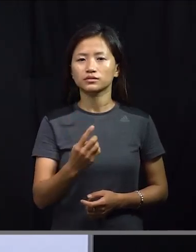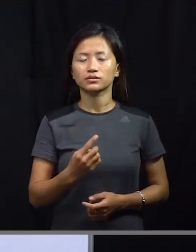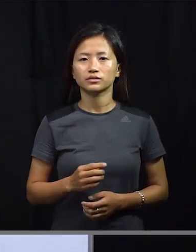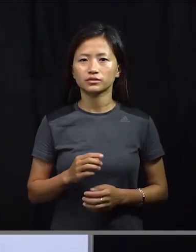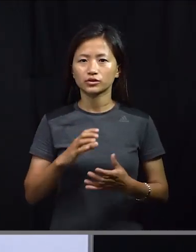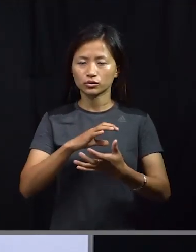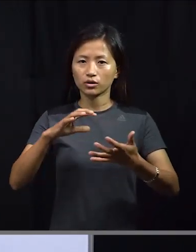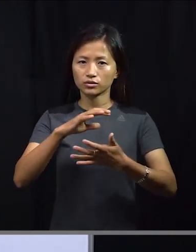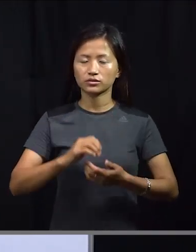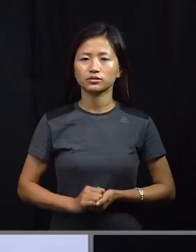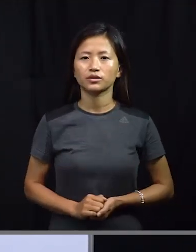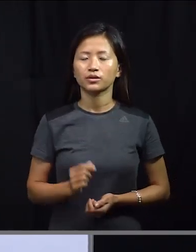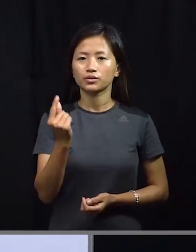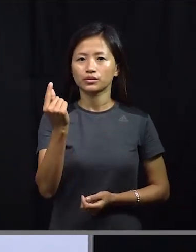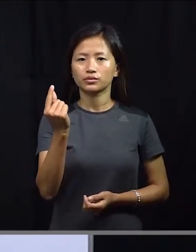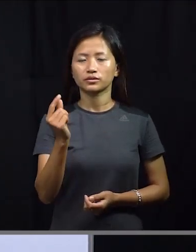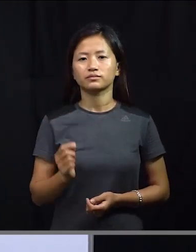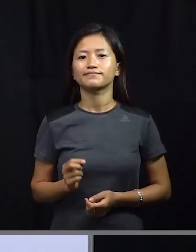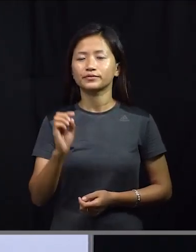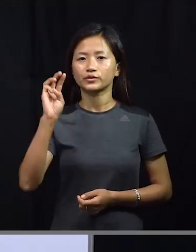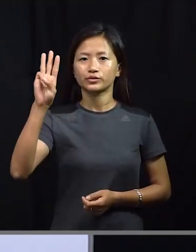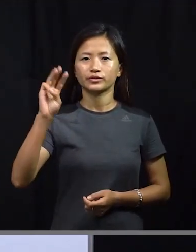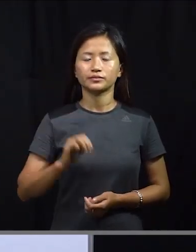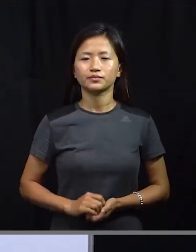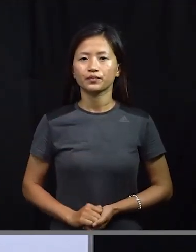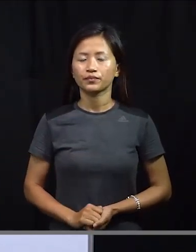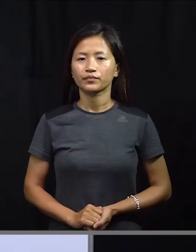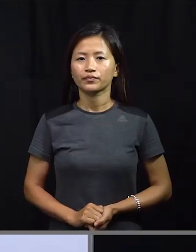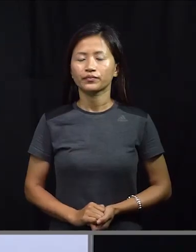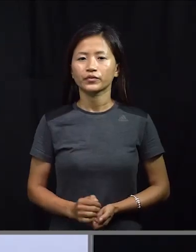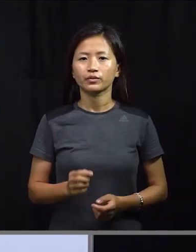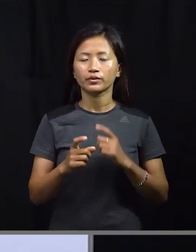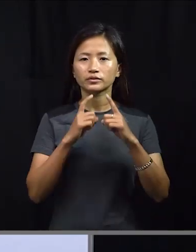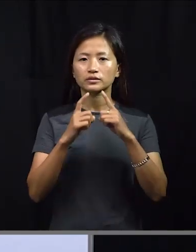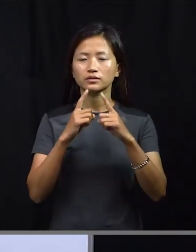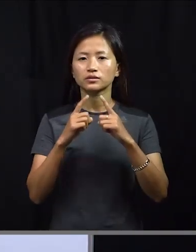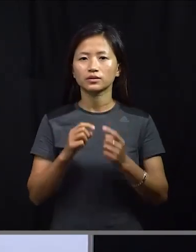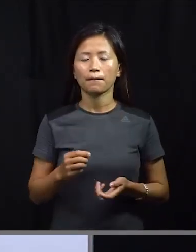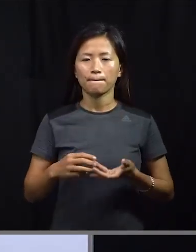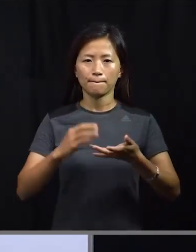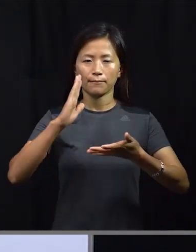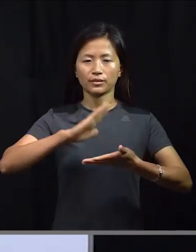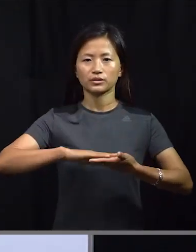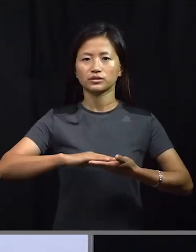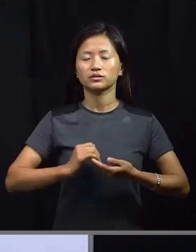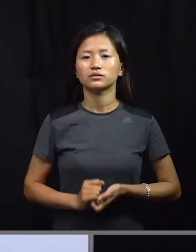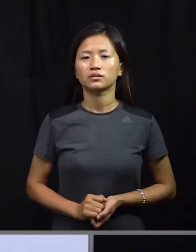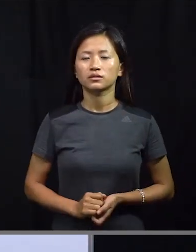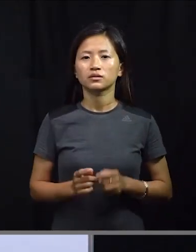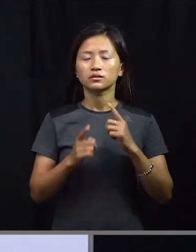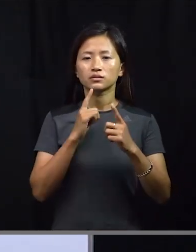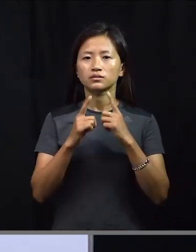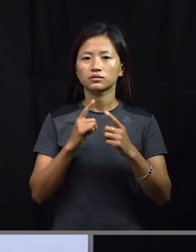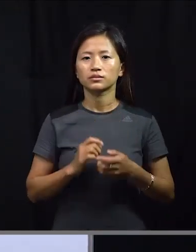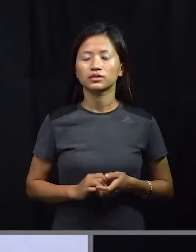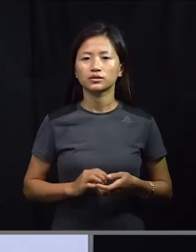is your unit 3. And under that, we had discussed about the marriage, and we had